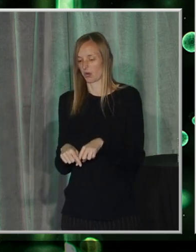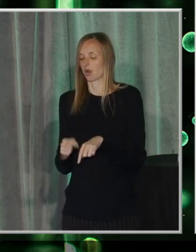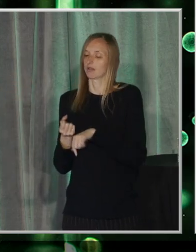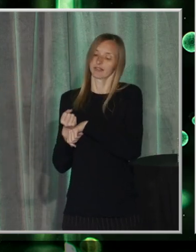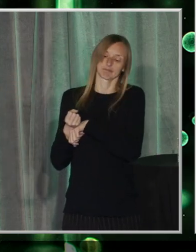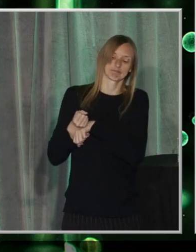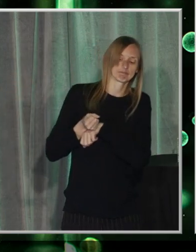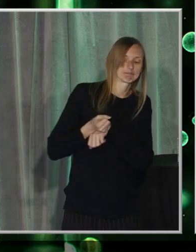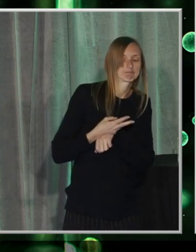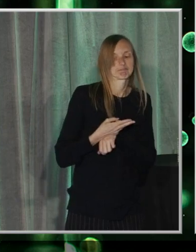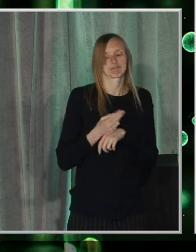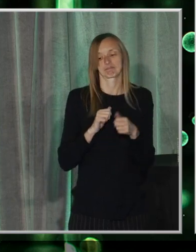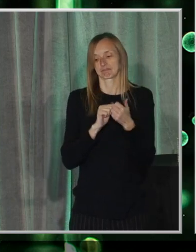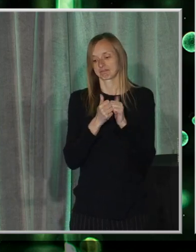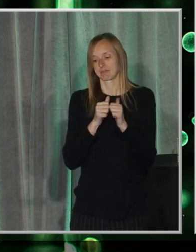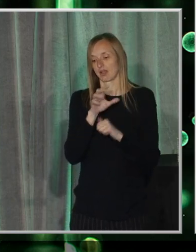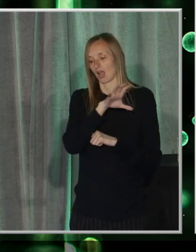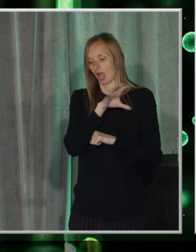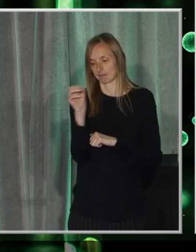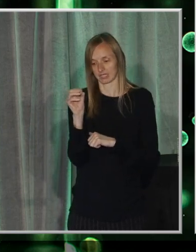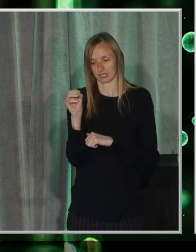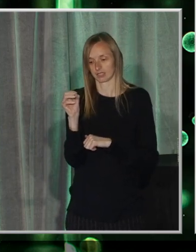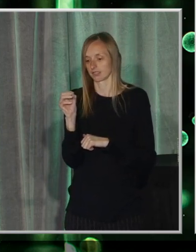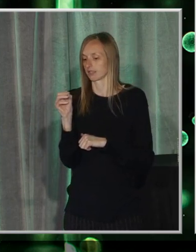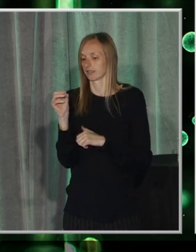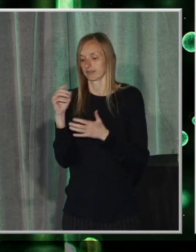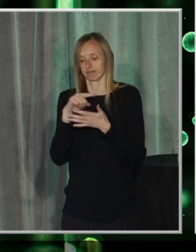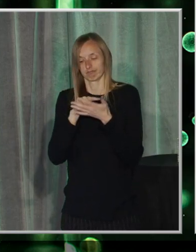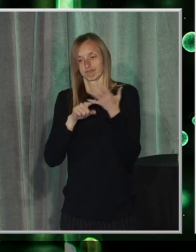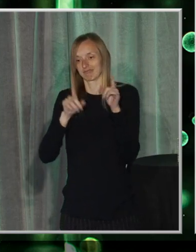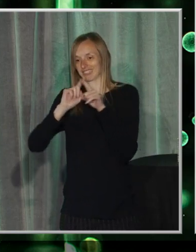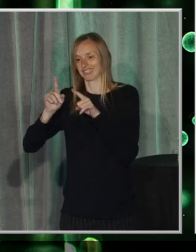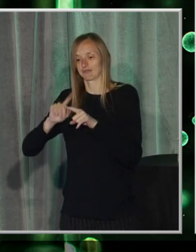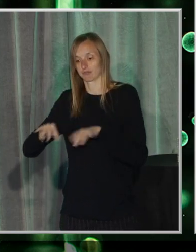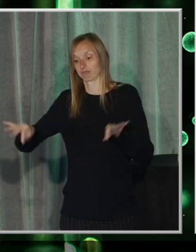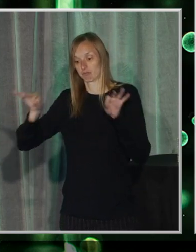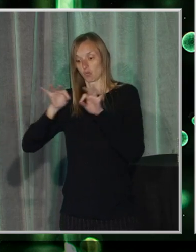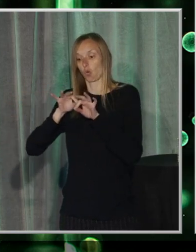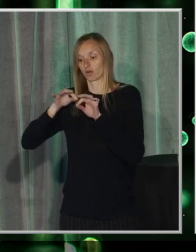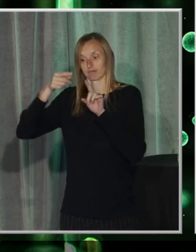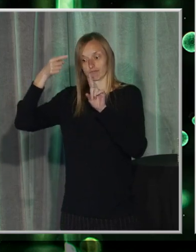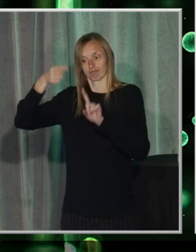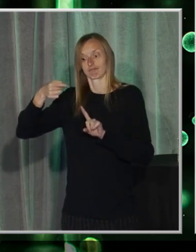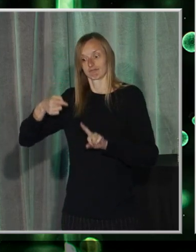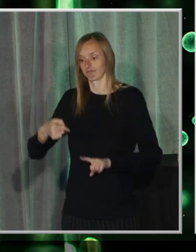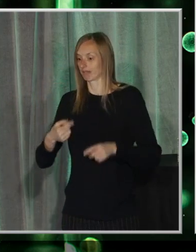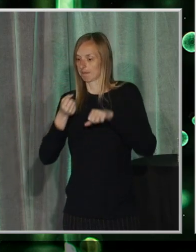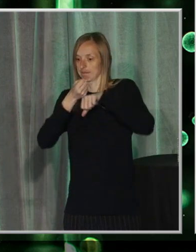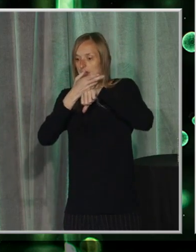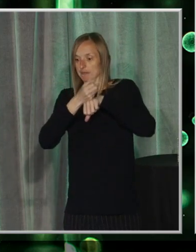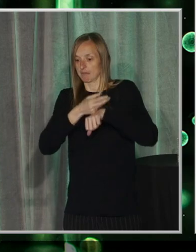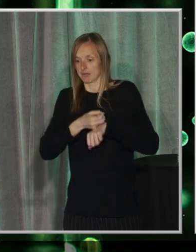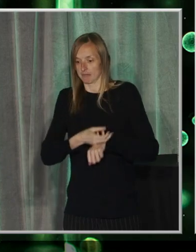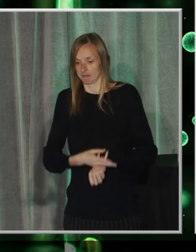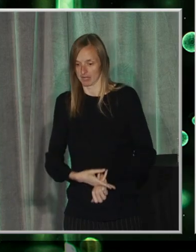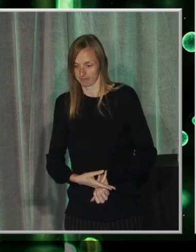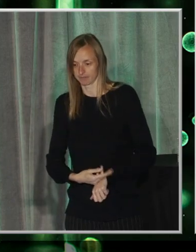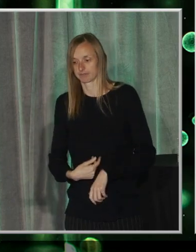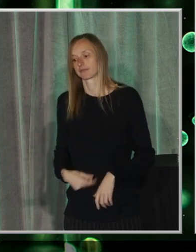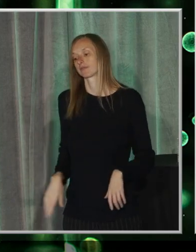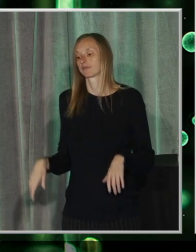overshines our competitors across multiple key metrics. Looking at